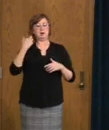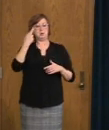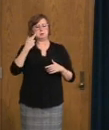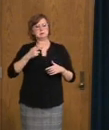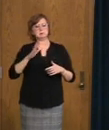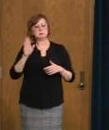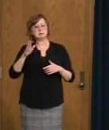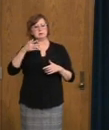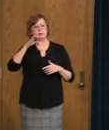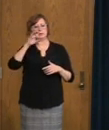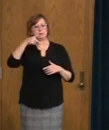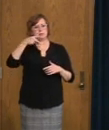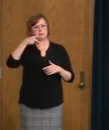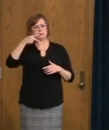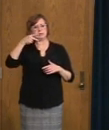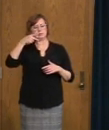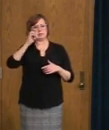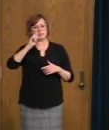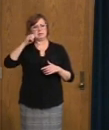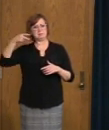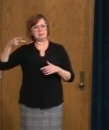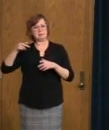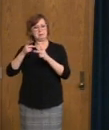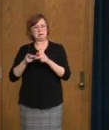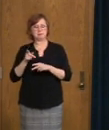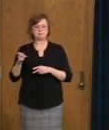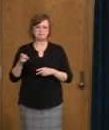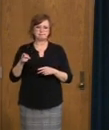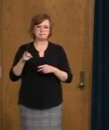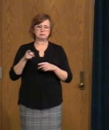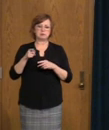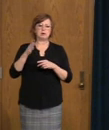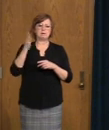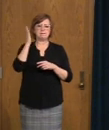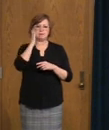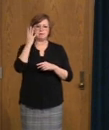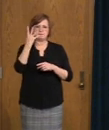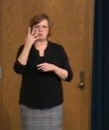not conducive to slowing down the spread of a virus as aggressive as COVID-19.